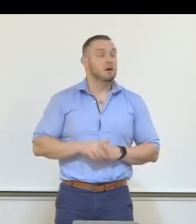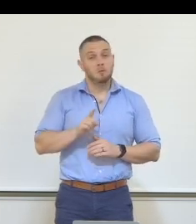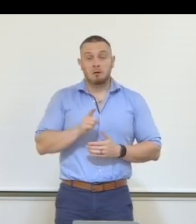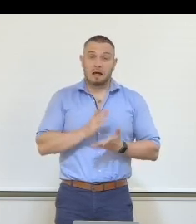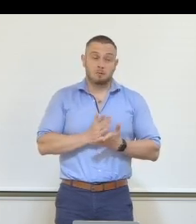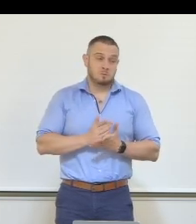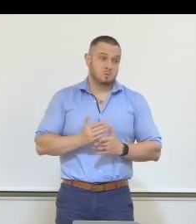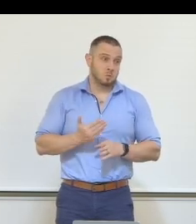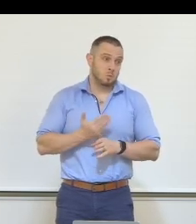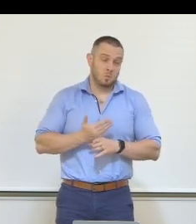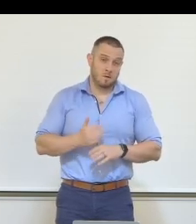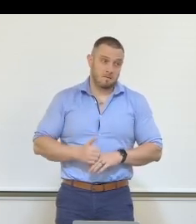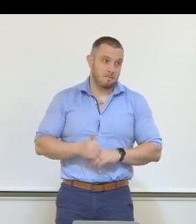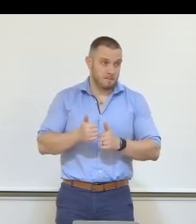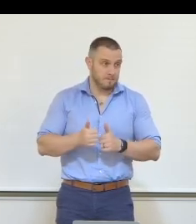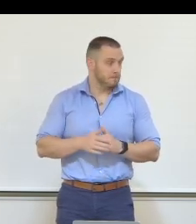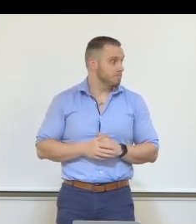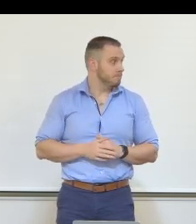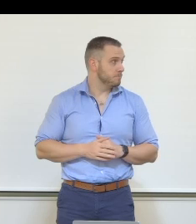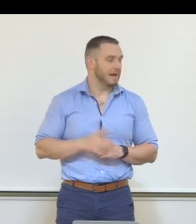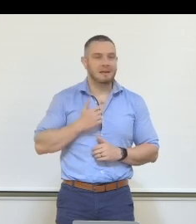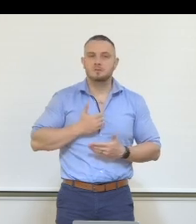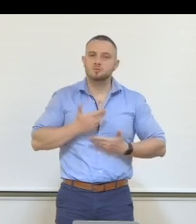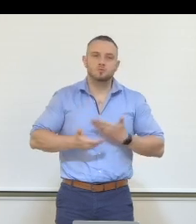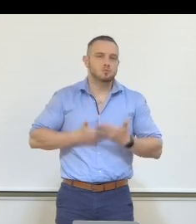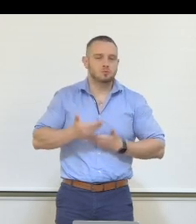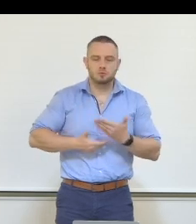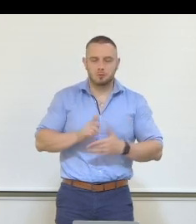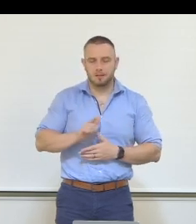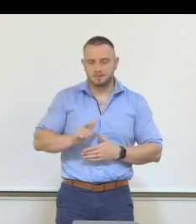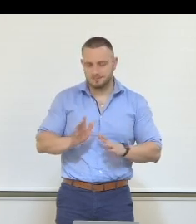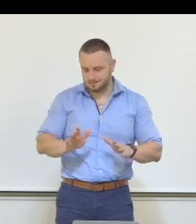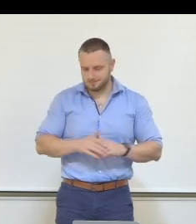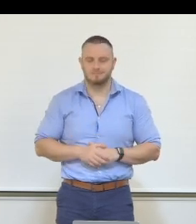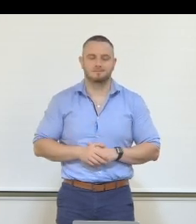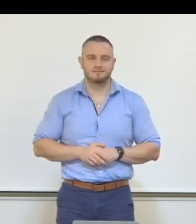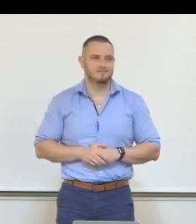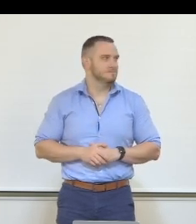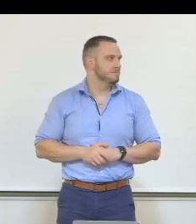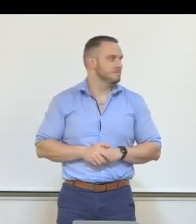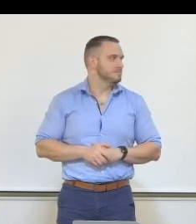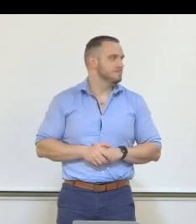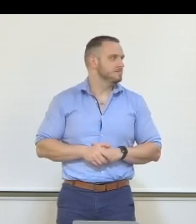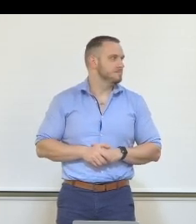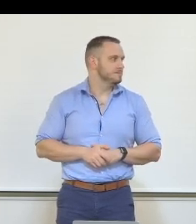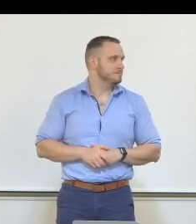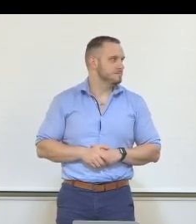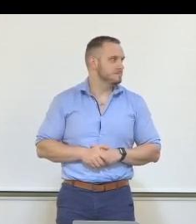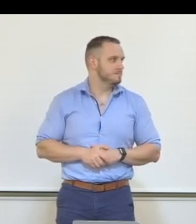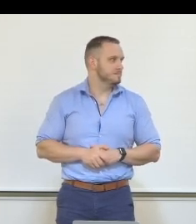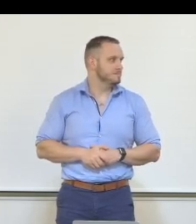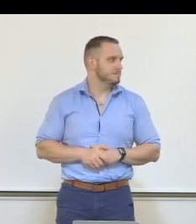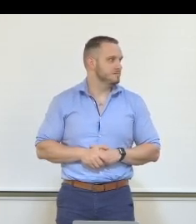efficient. Once again, I have too many stories to tell you about all those things. I want to go through that, and then please